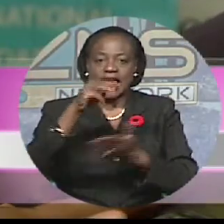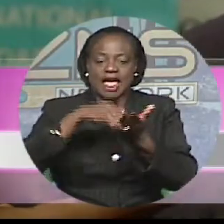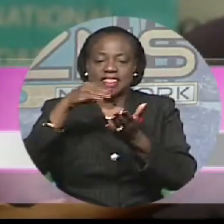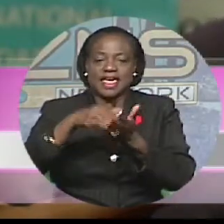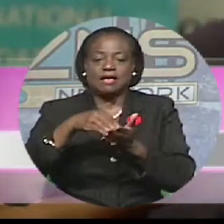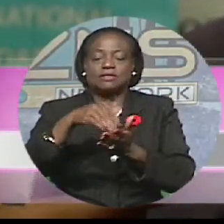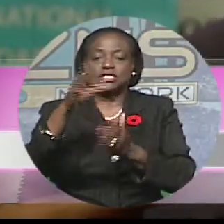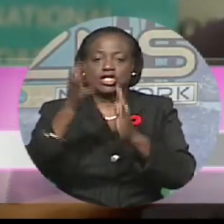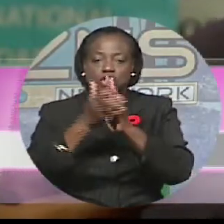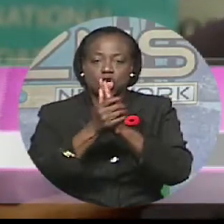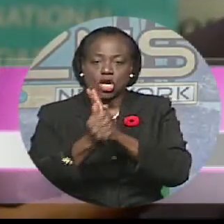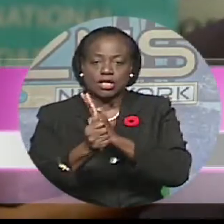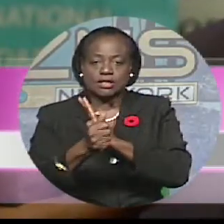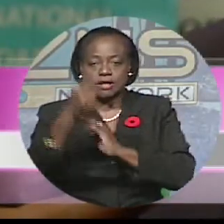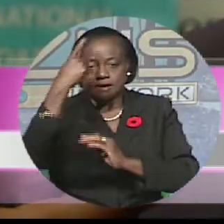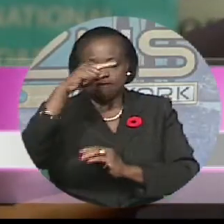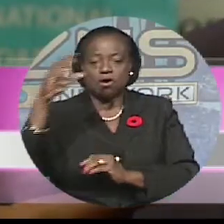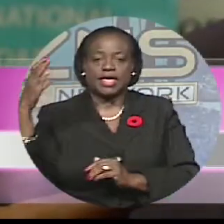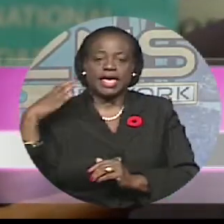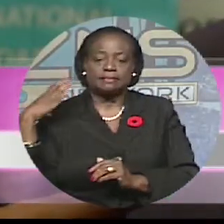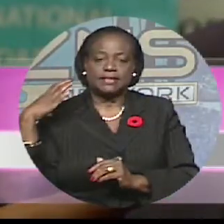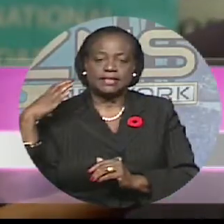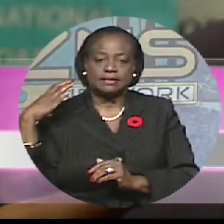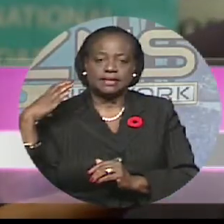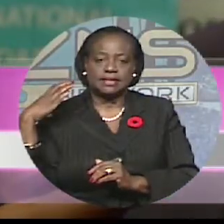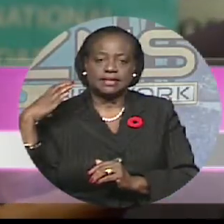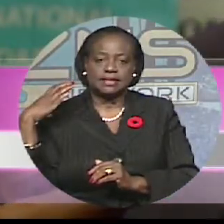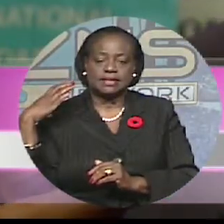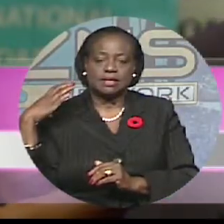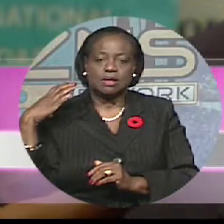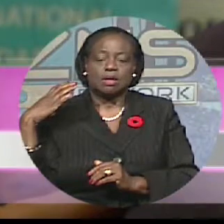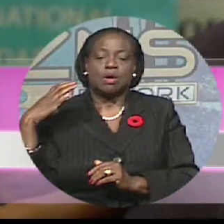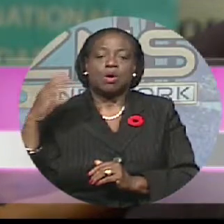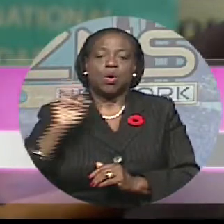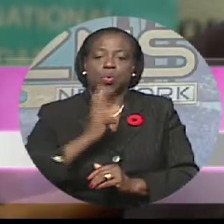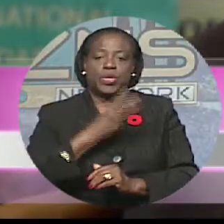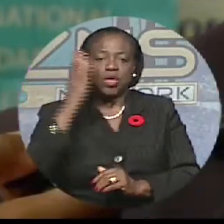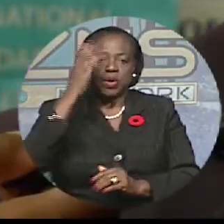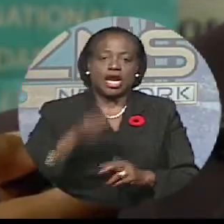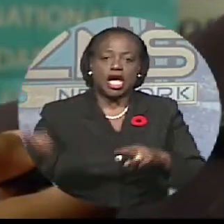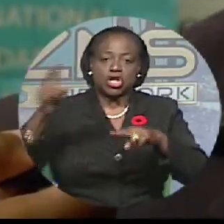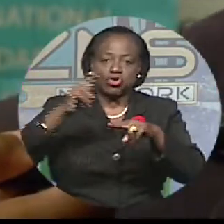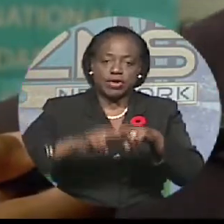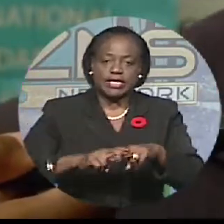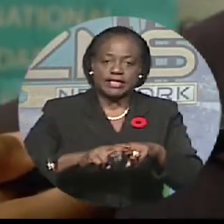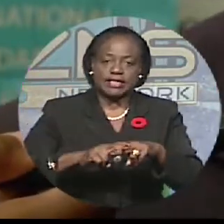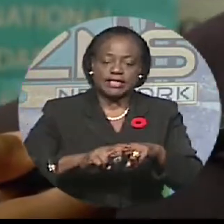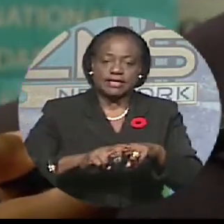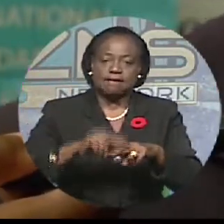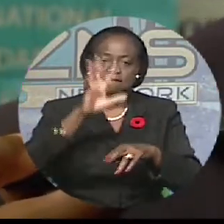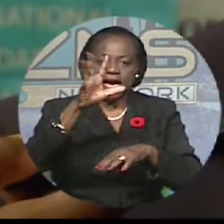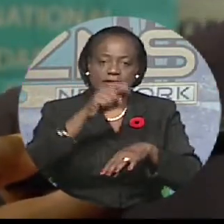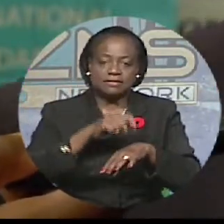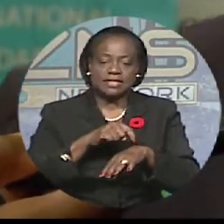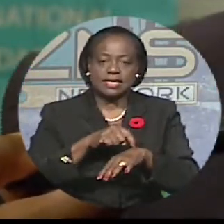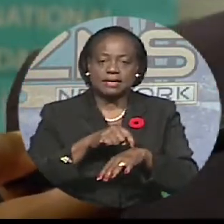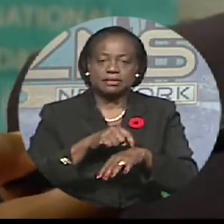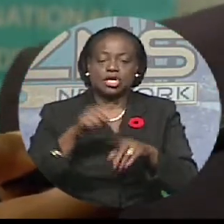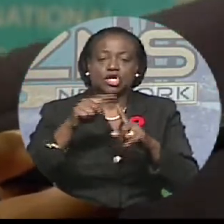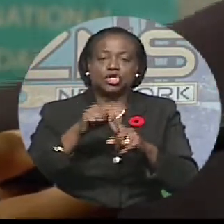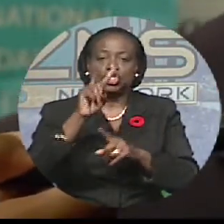captains as a fine. We have gotten approval to increase it fivefold